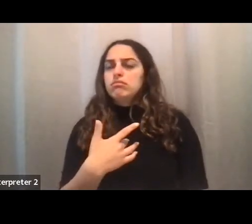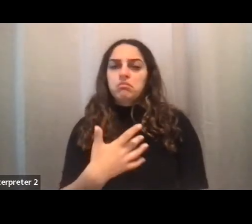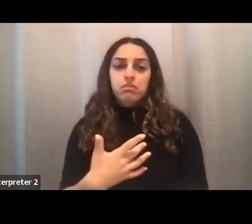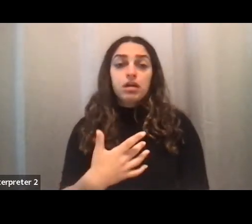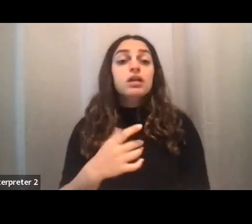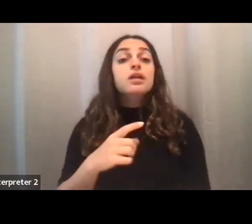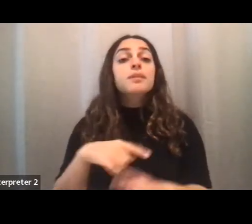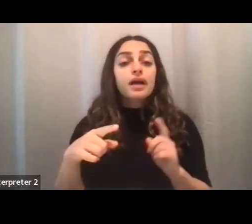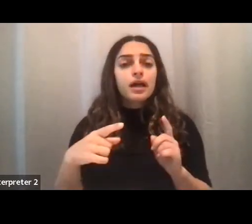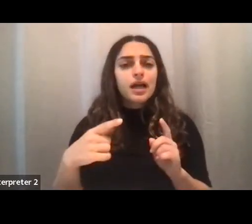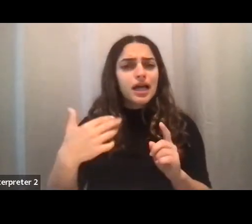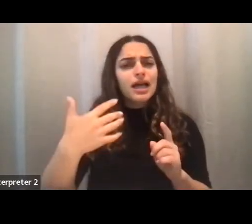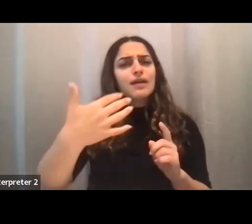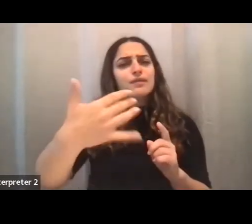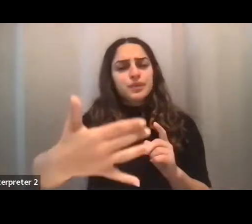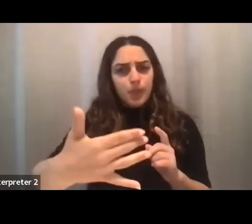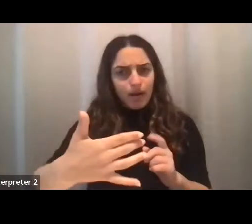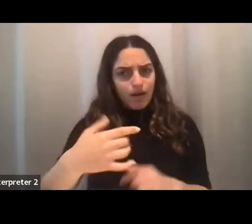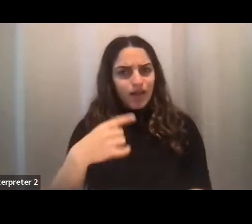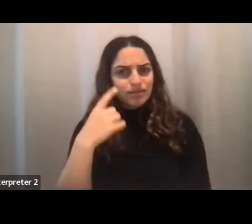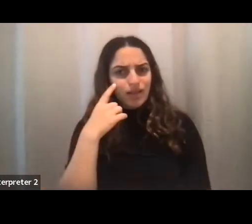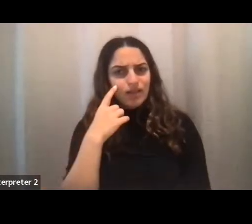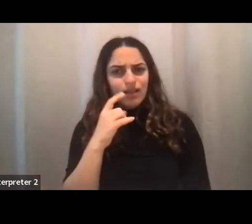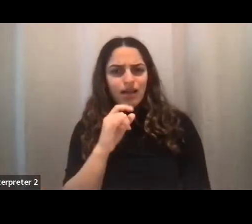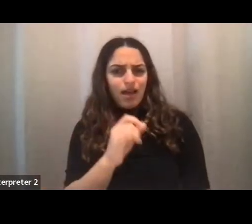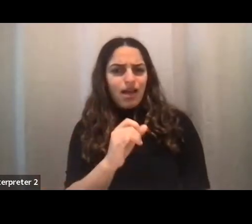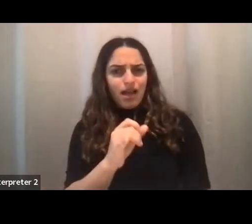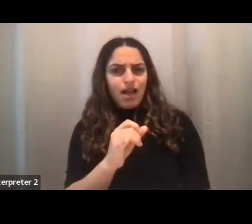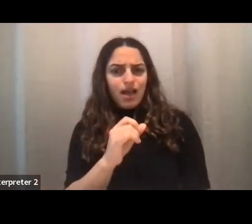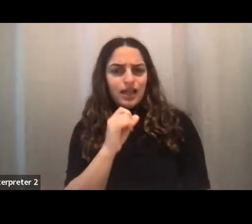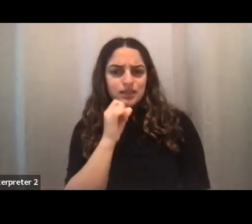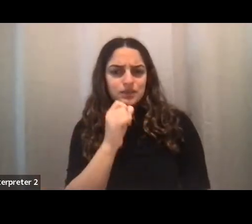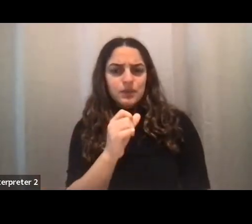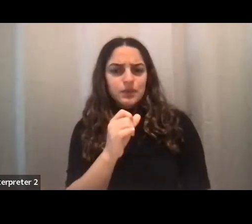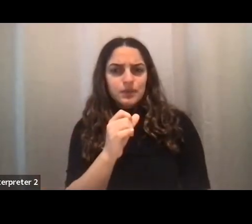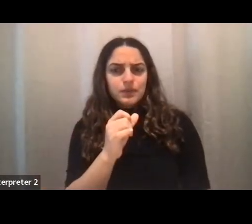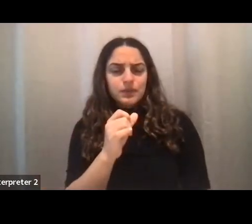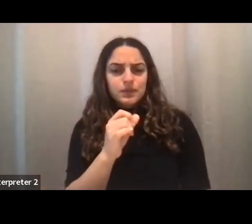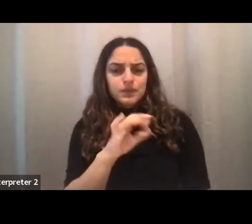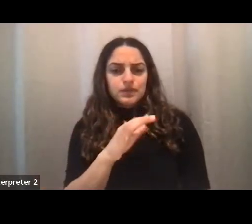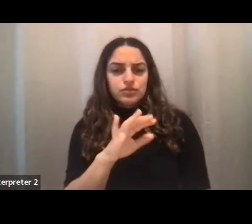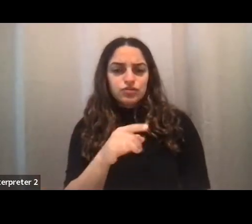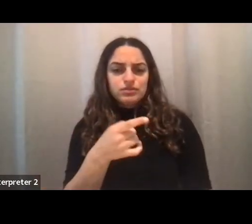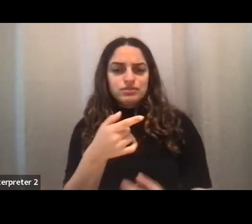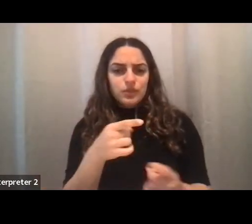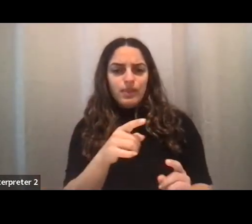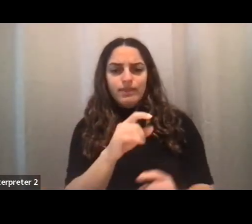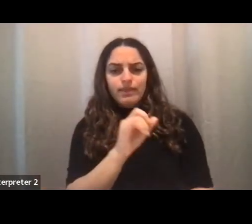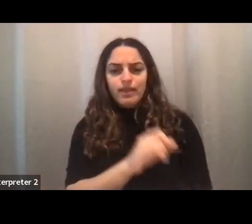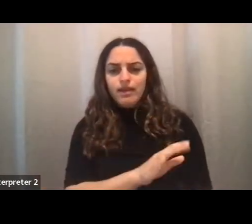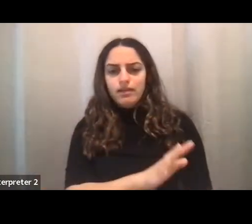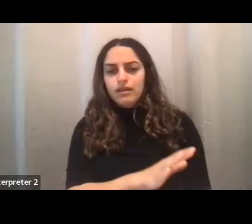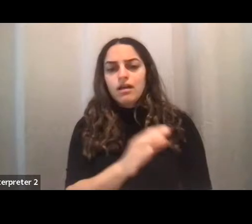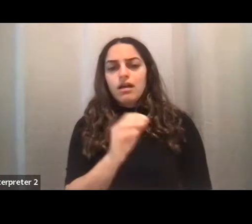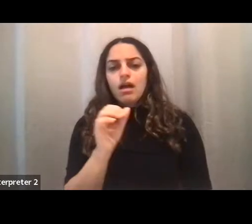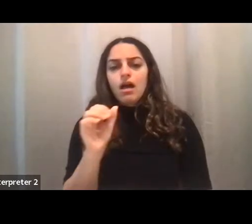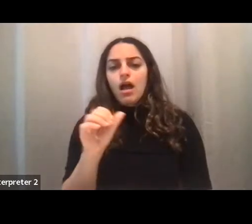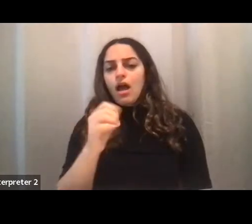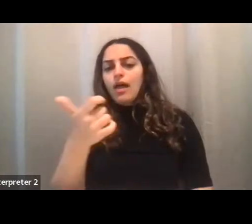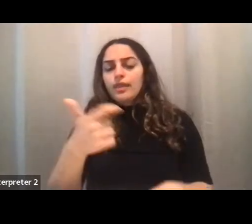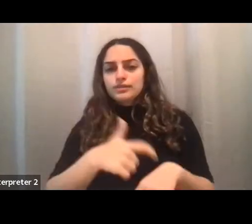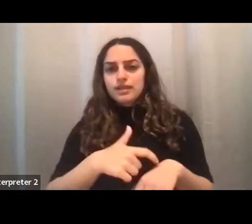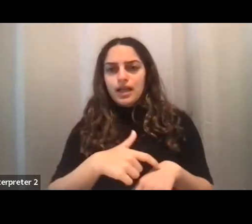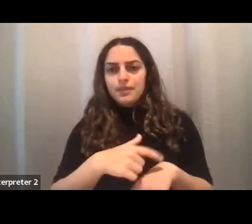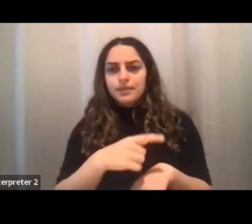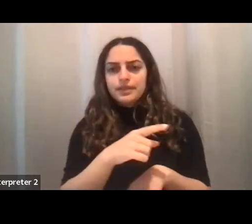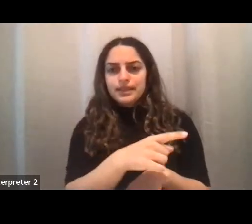after a while i was like i don't i don't get to just like why is he satellite another time he asked me you know saying we was